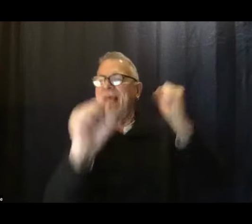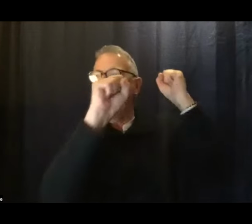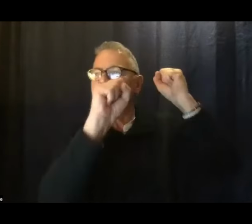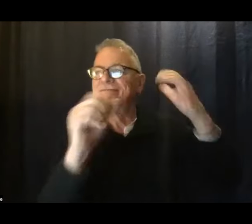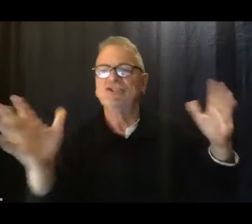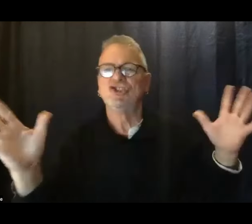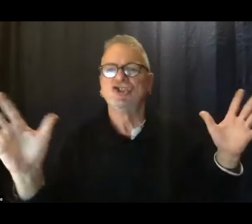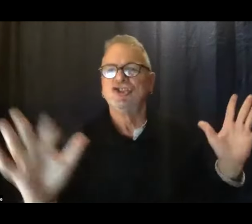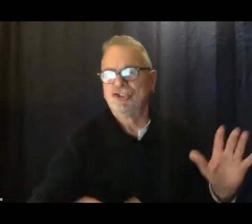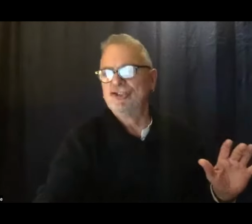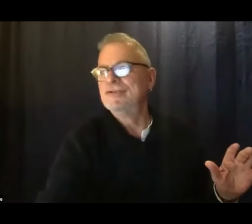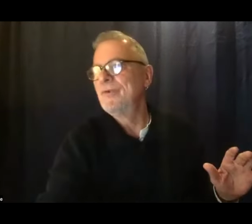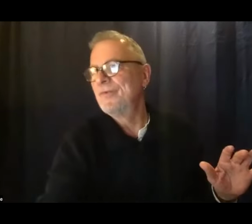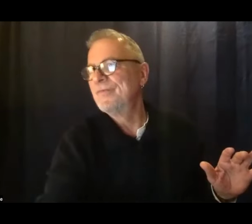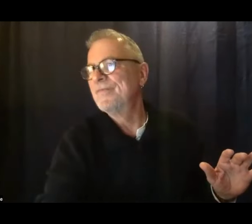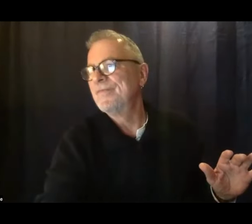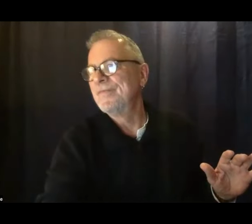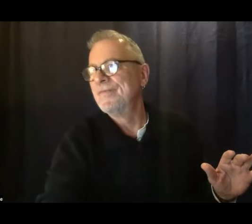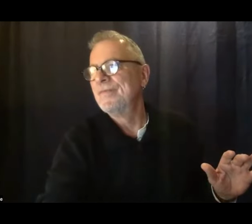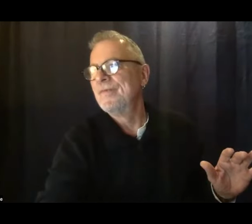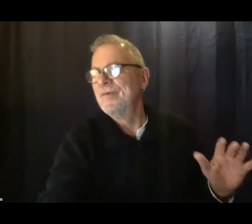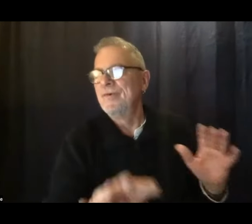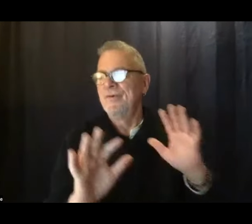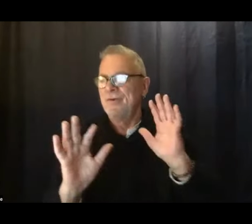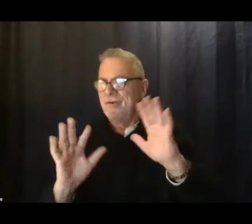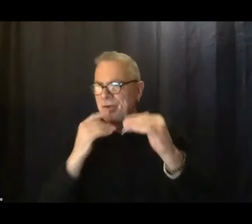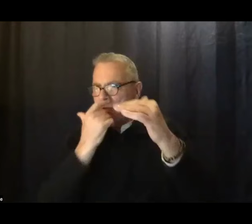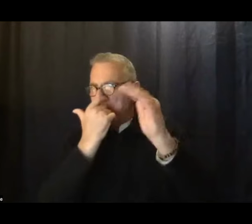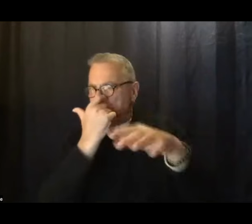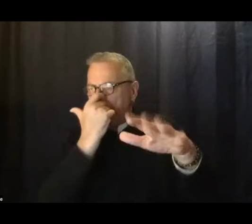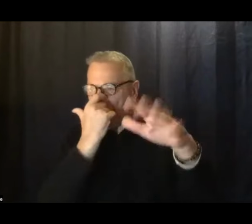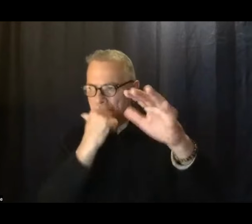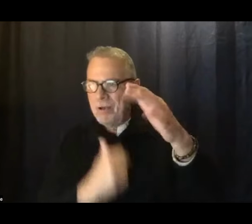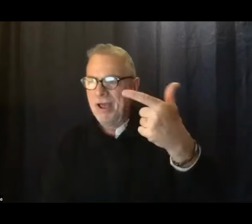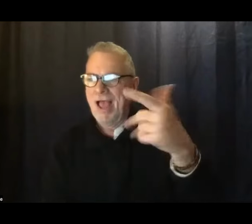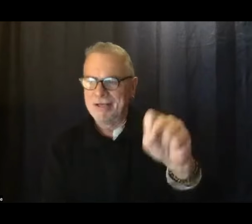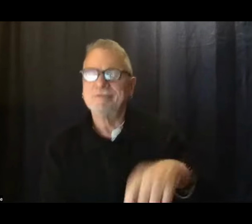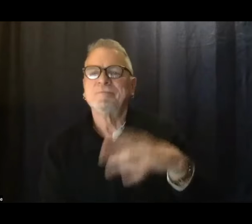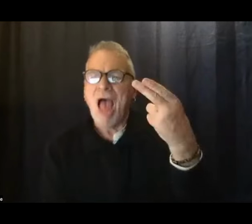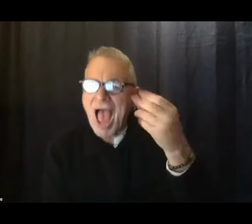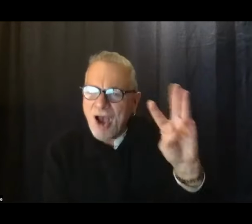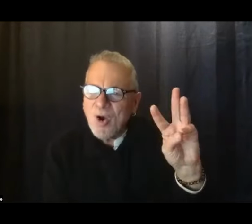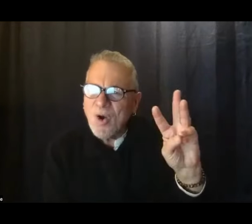the thumb collapses into the S. So it's pretty quick. They are there when you slow them down there.